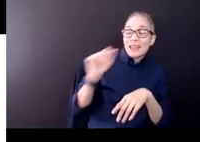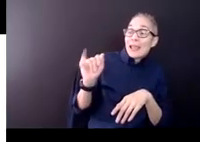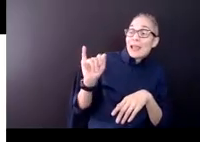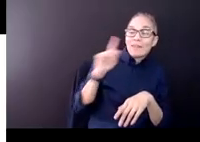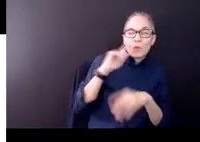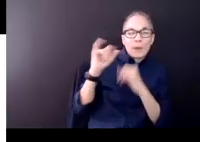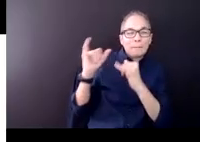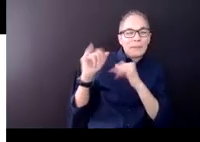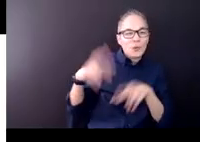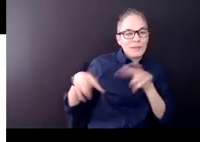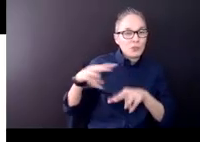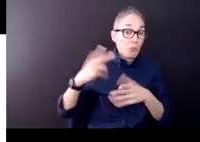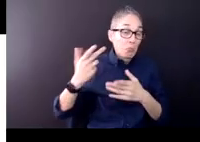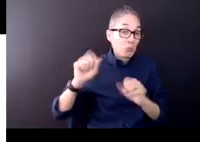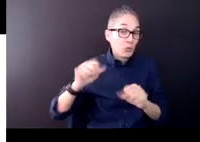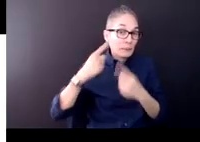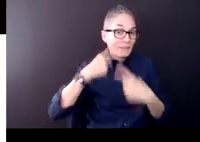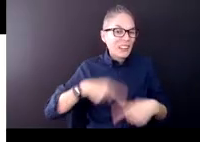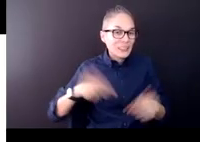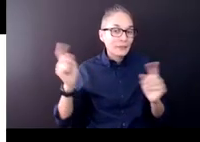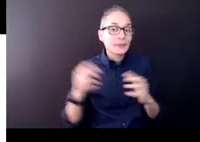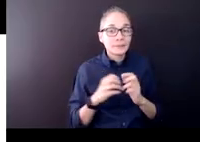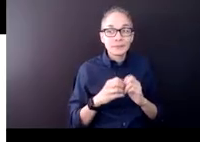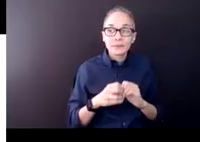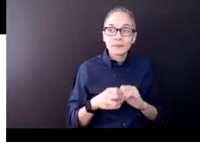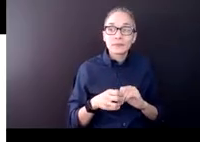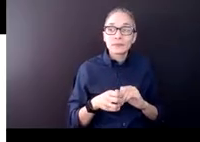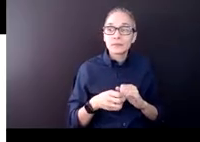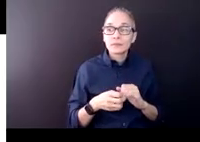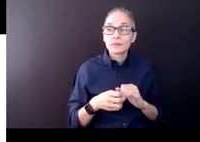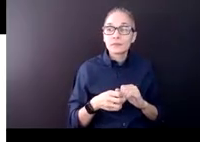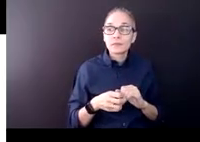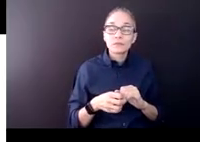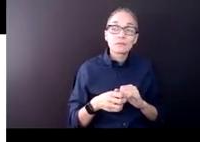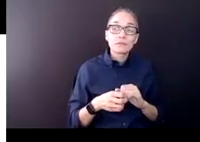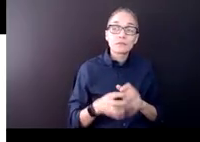peer review phase, that could be pretty effective. Um,